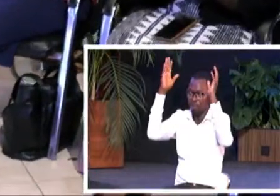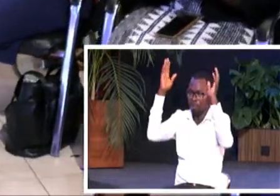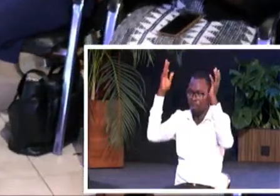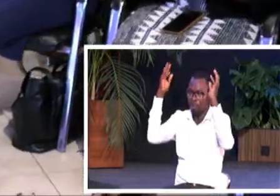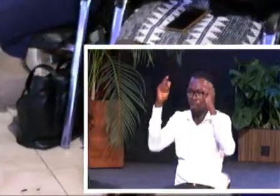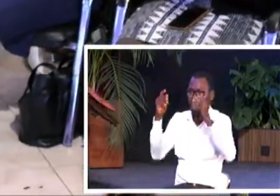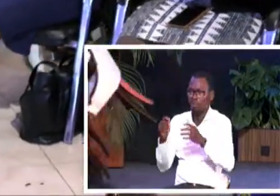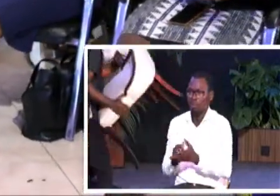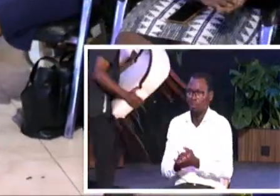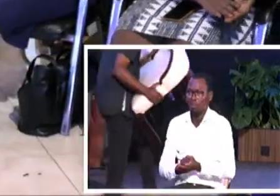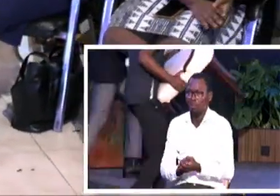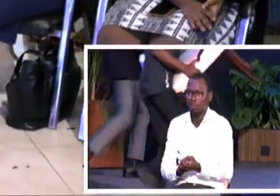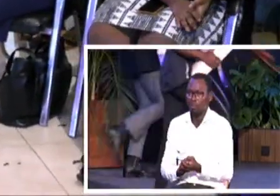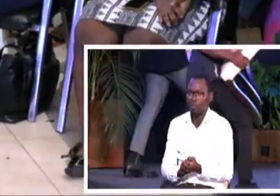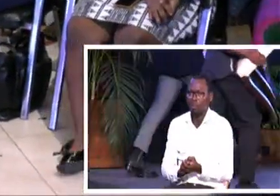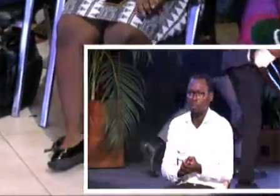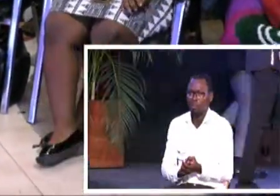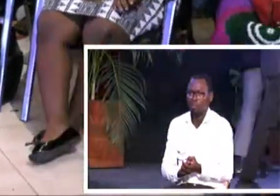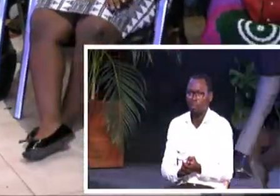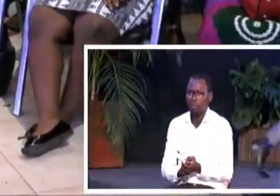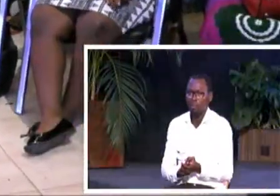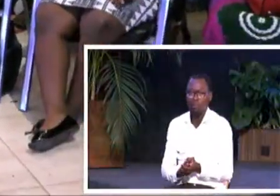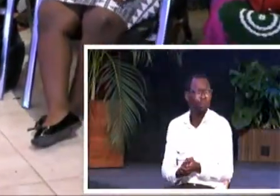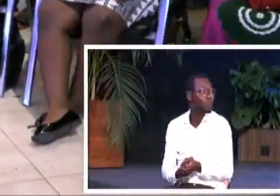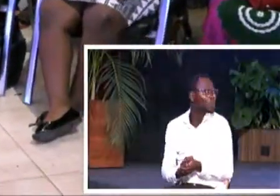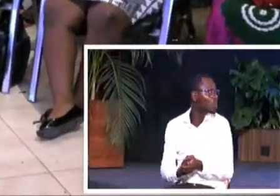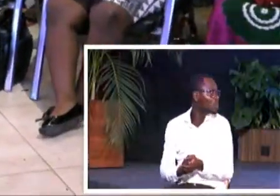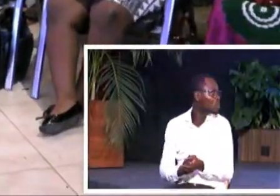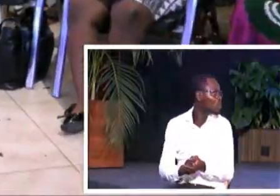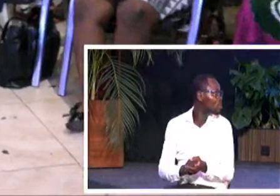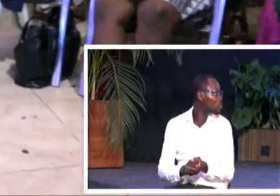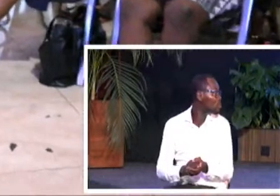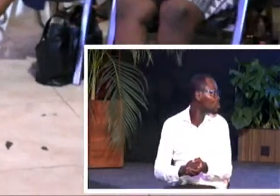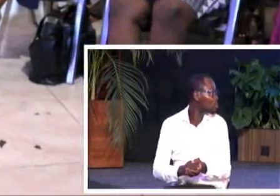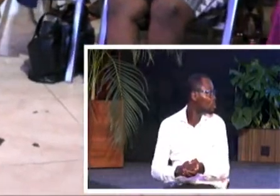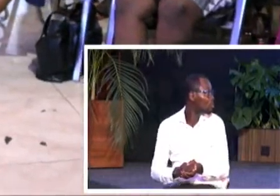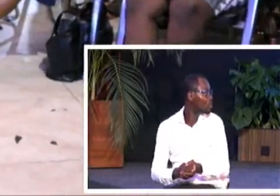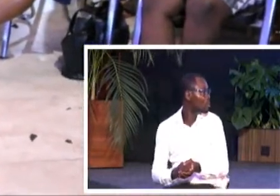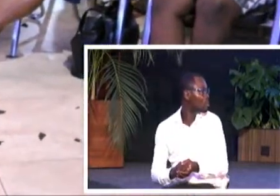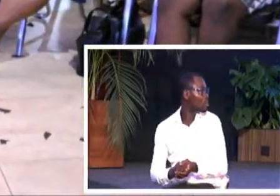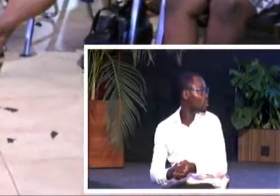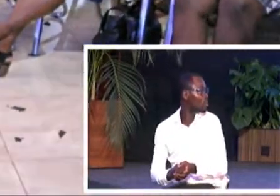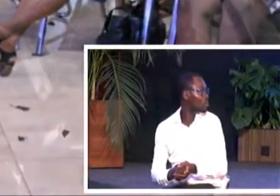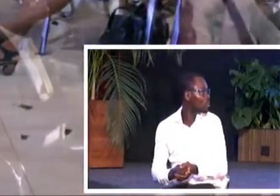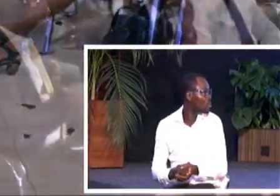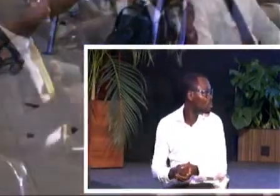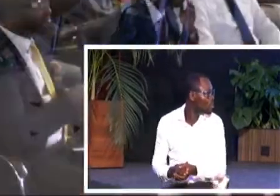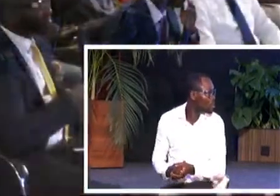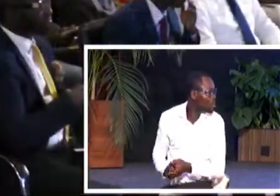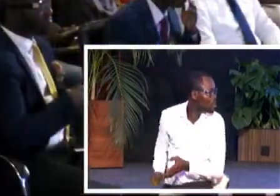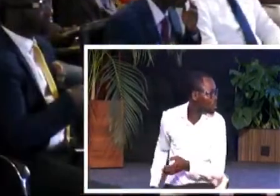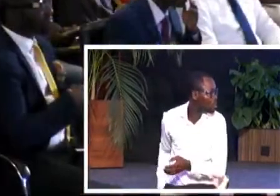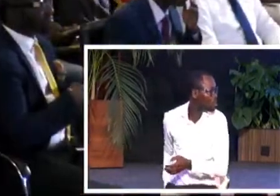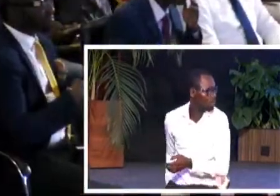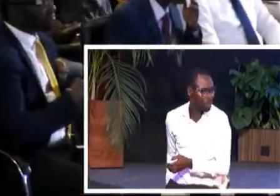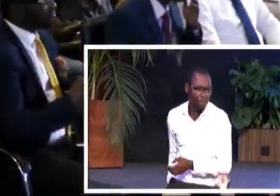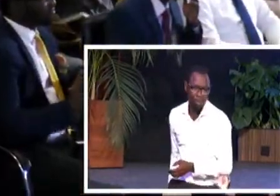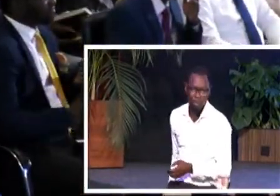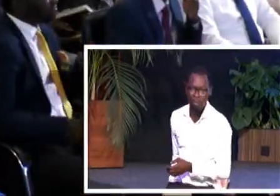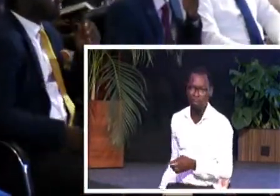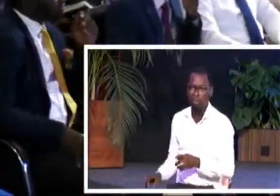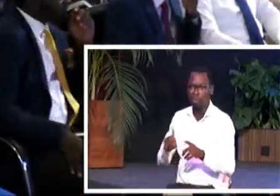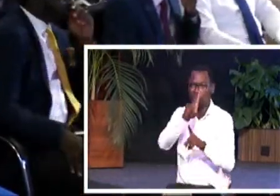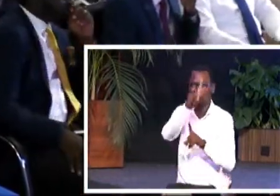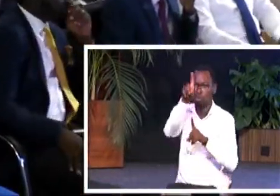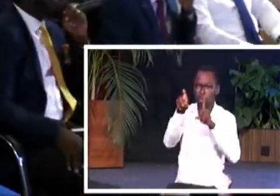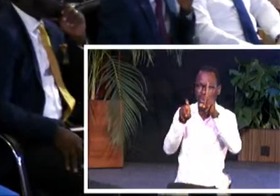So while they get the place set up, join me in this corner. Come this way, please. Let me get your attention. Come over.